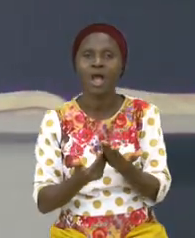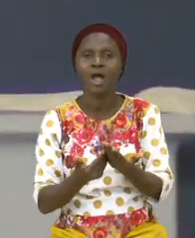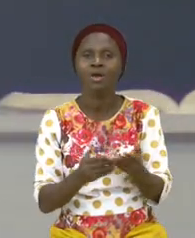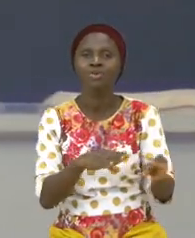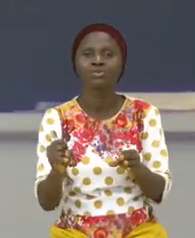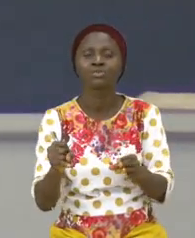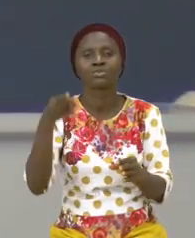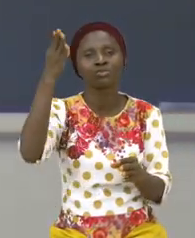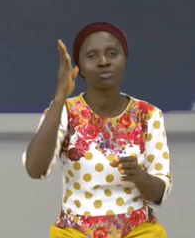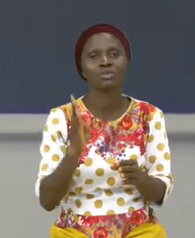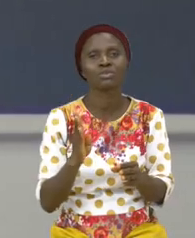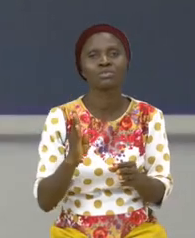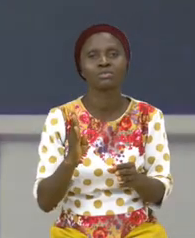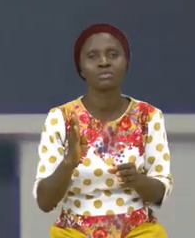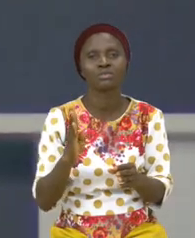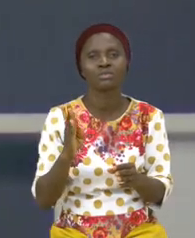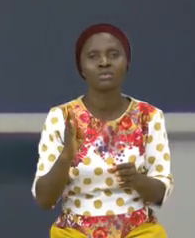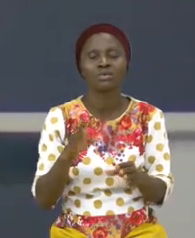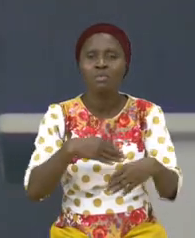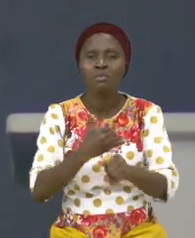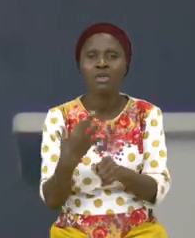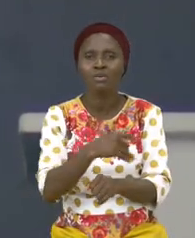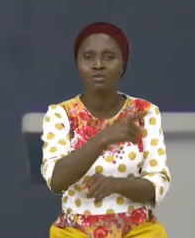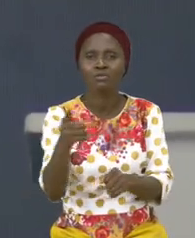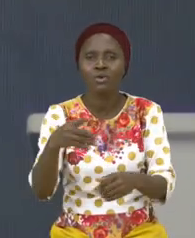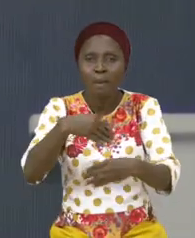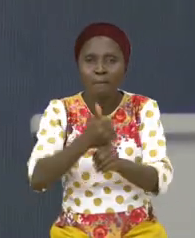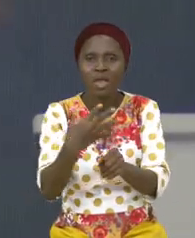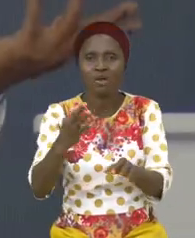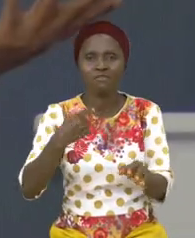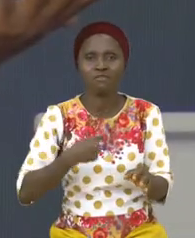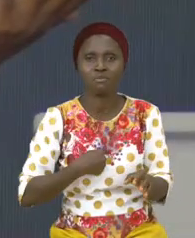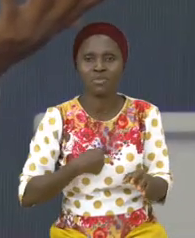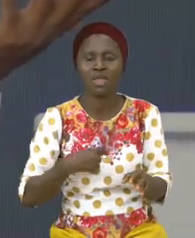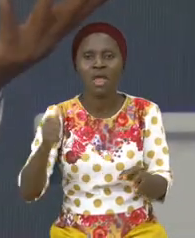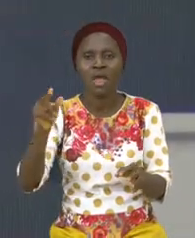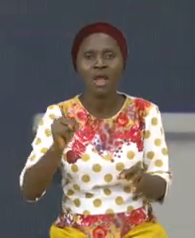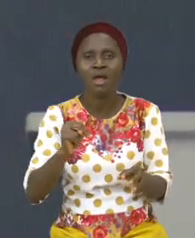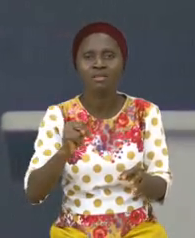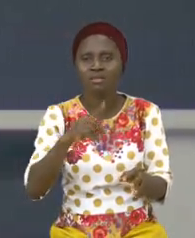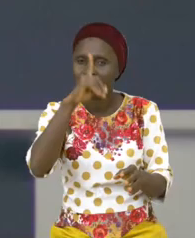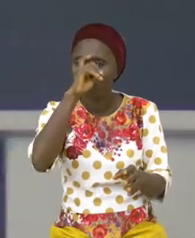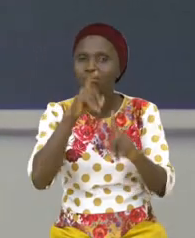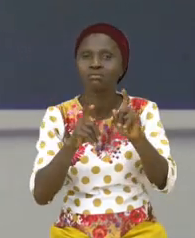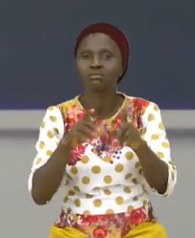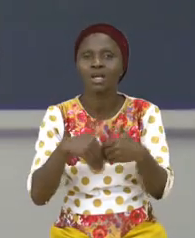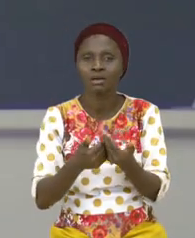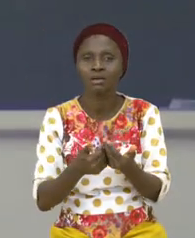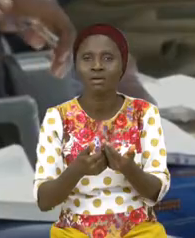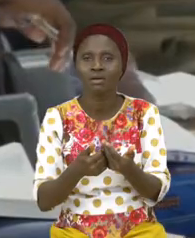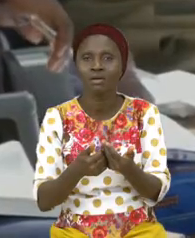God make of you, make of me, an eagle? Look at this. He